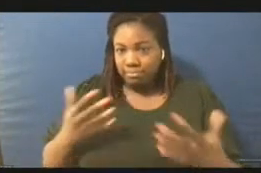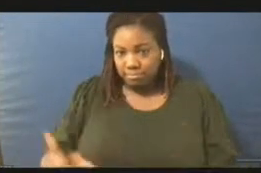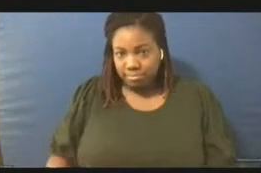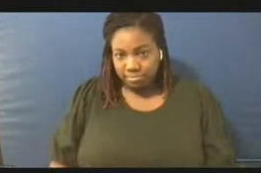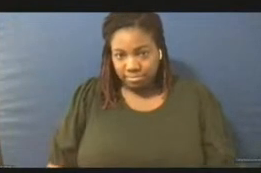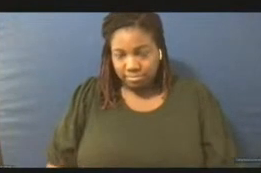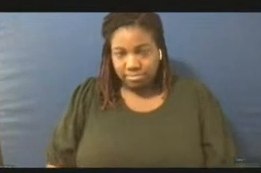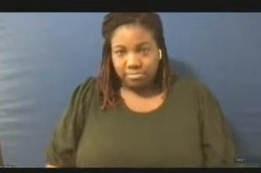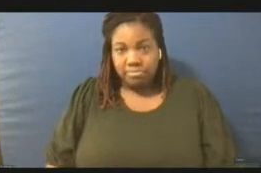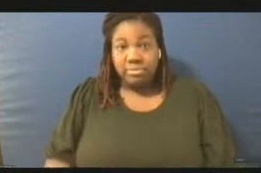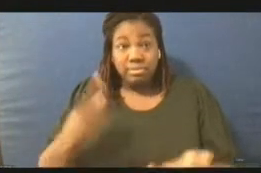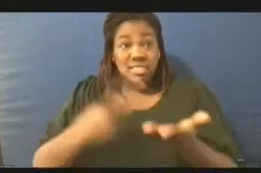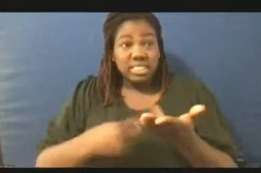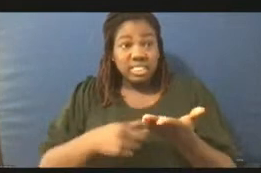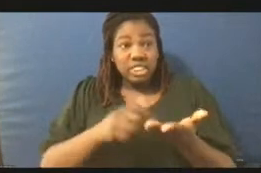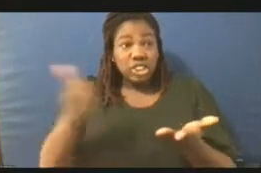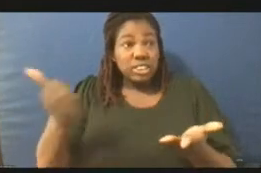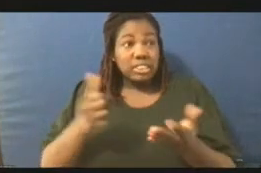Any further discussion?